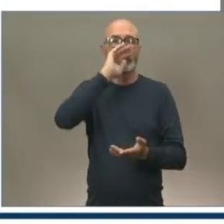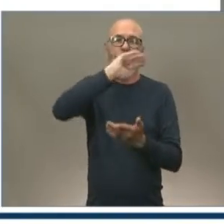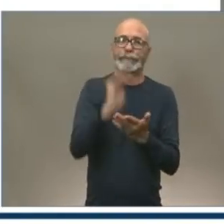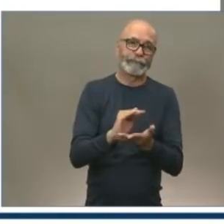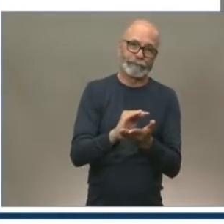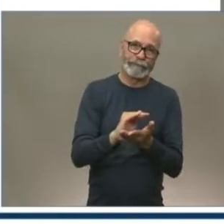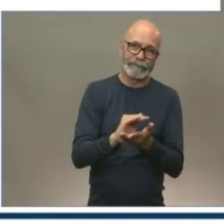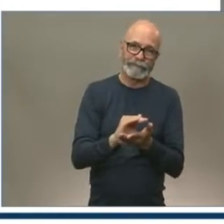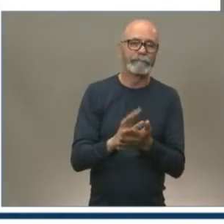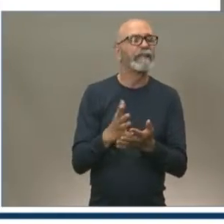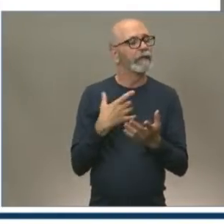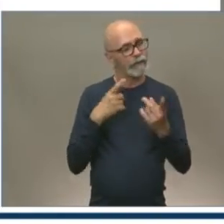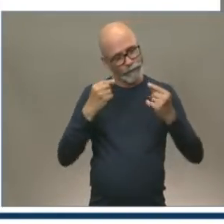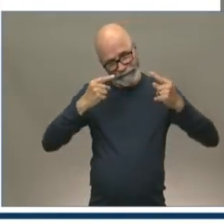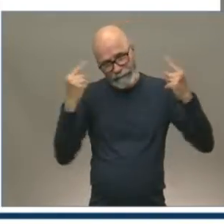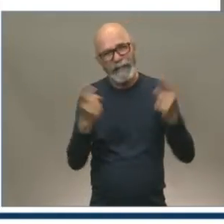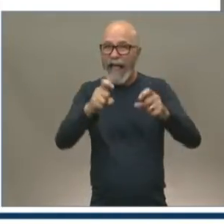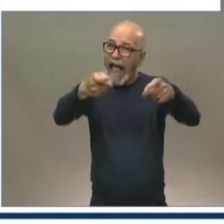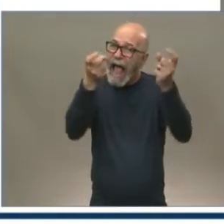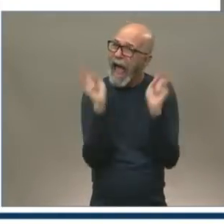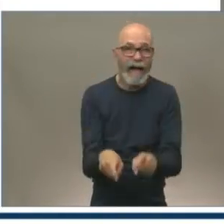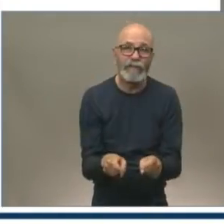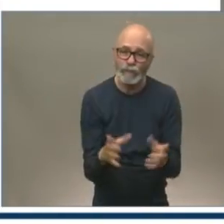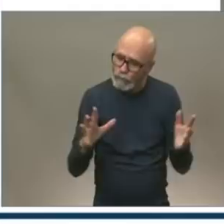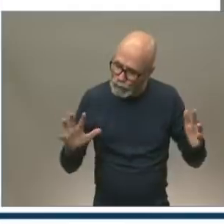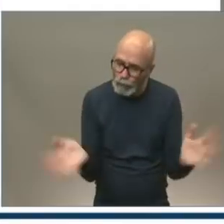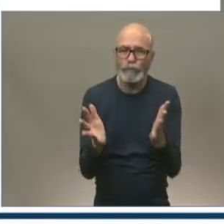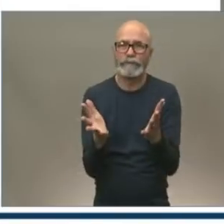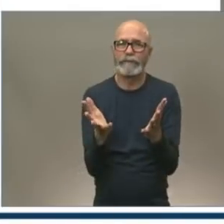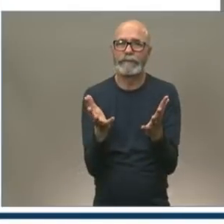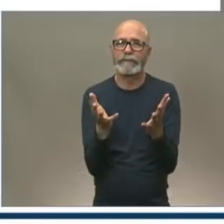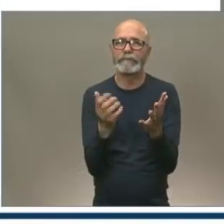COVID challenge, and we are confident that you will.